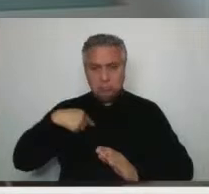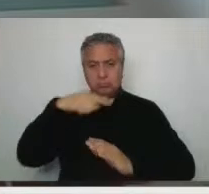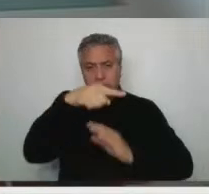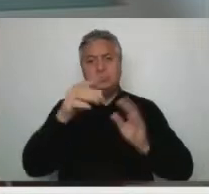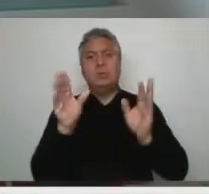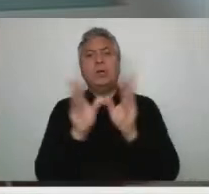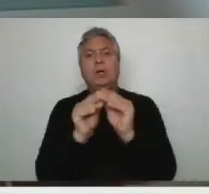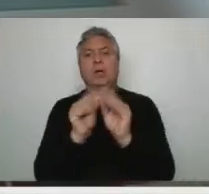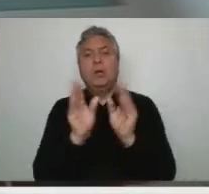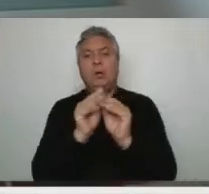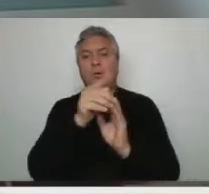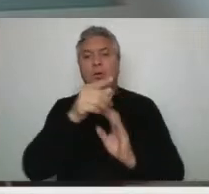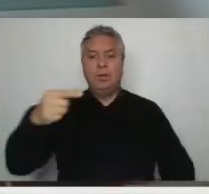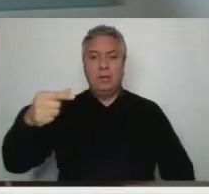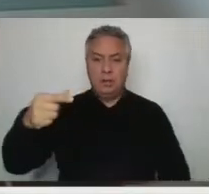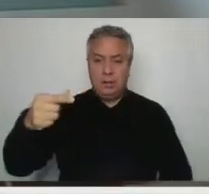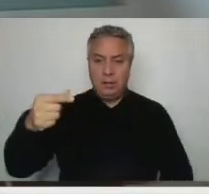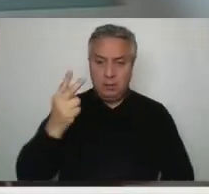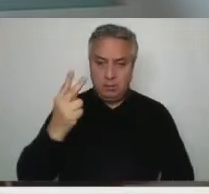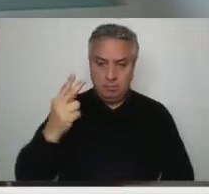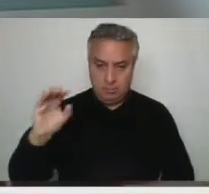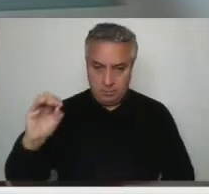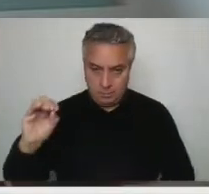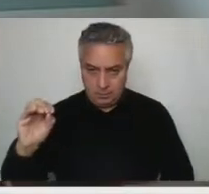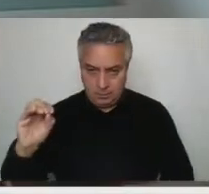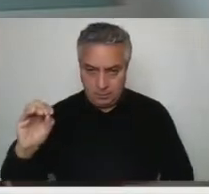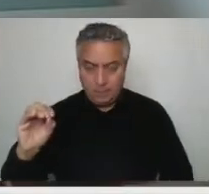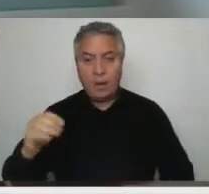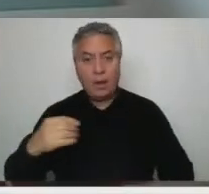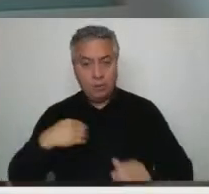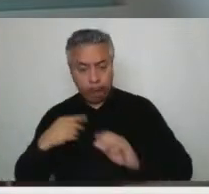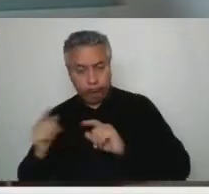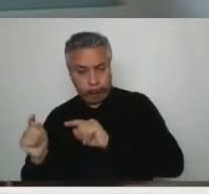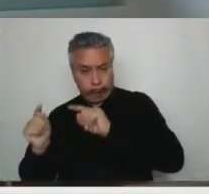it was a health and economics working group.